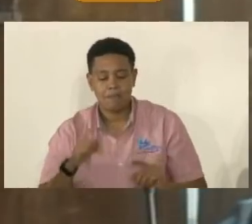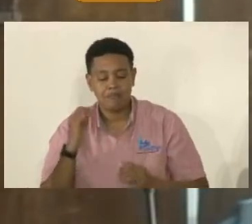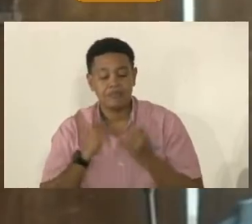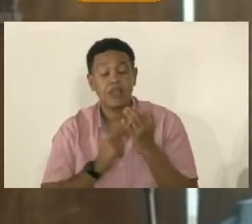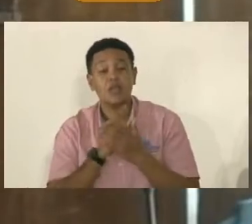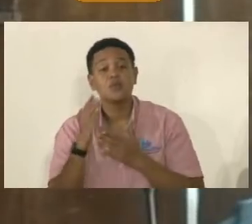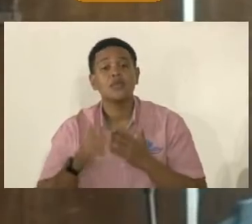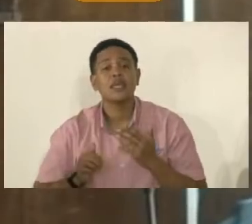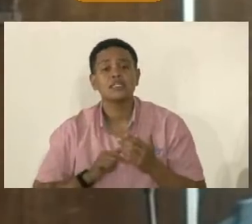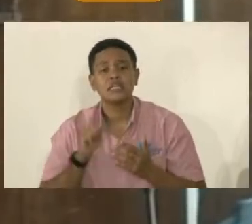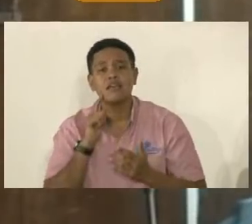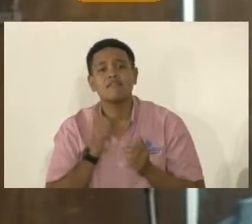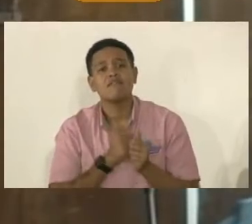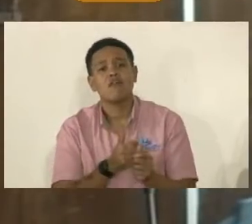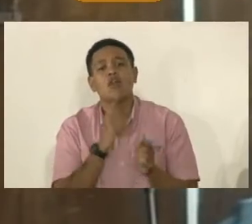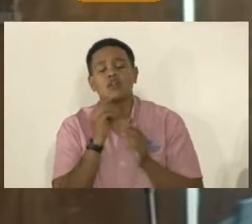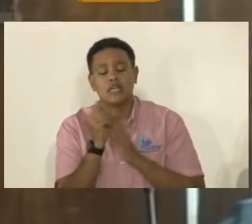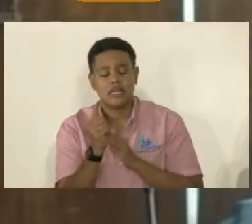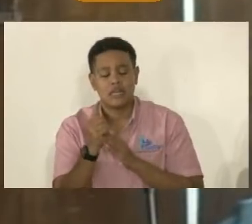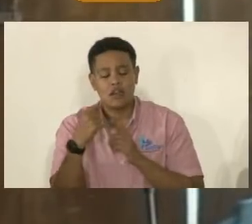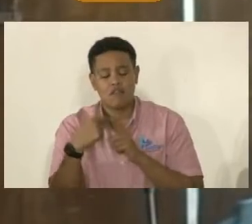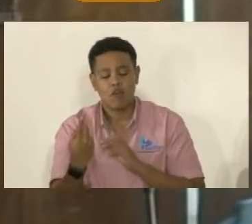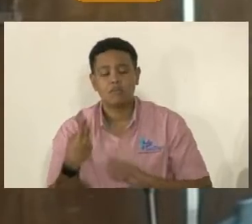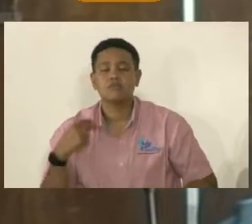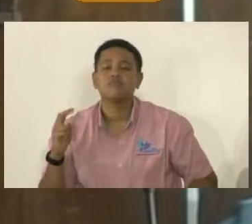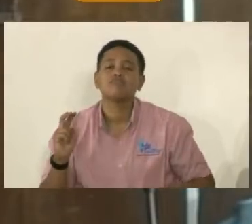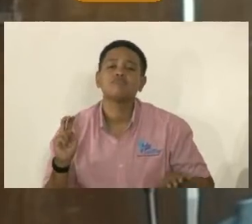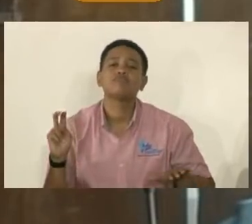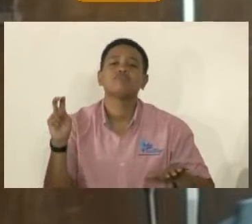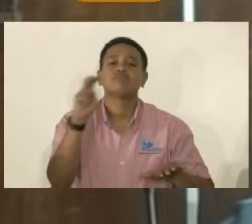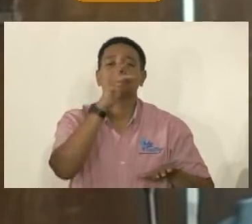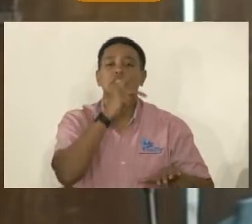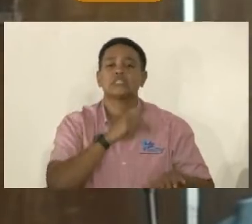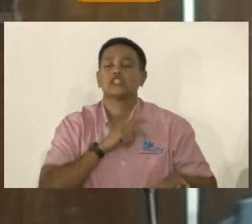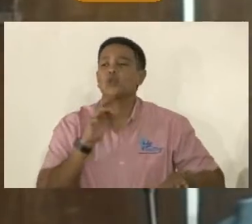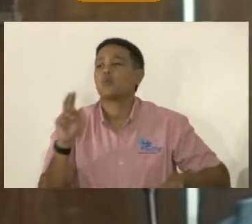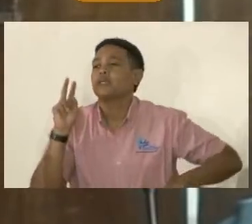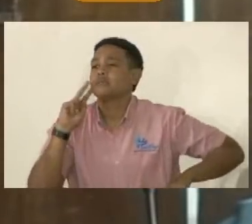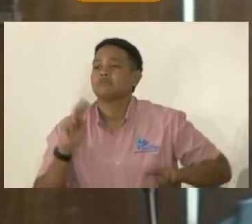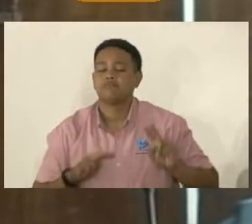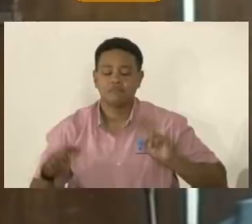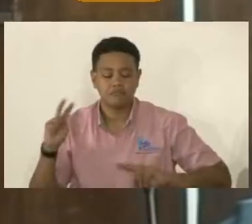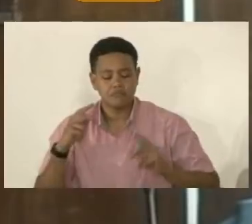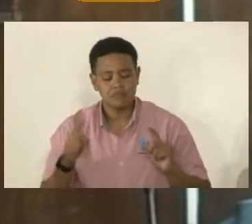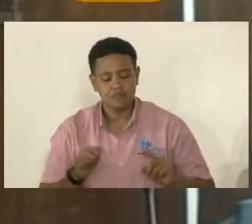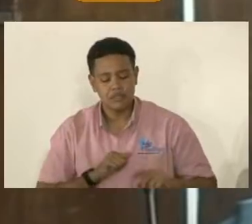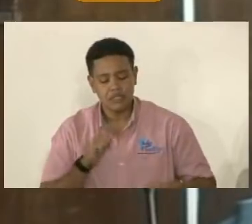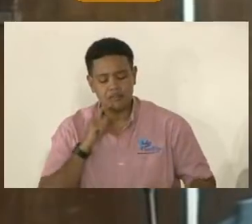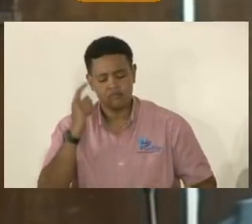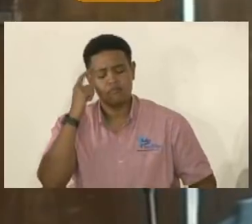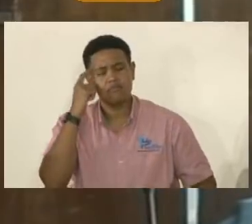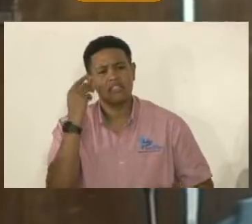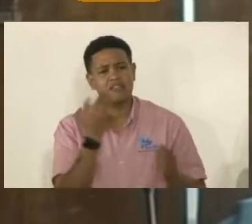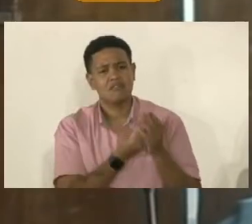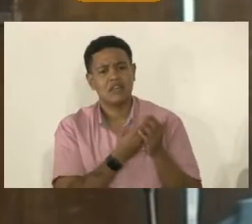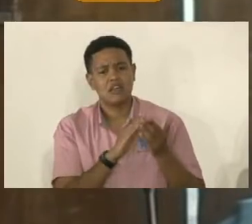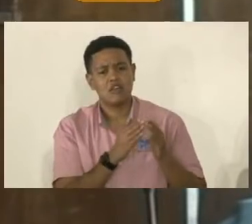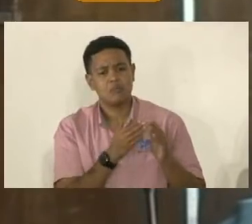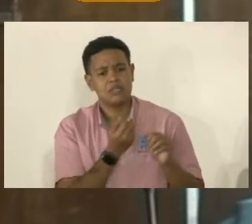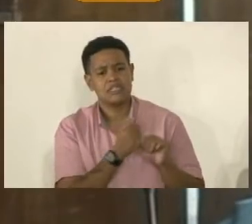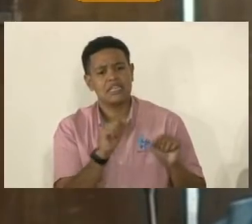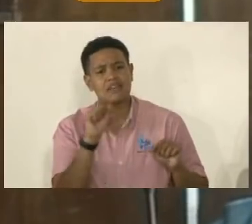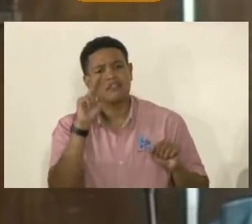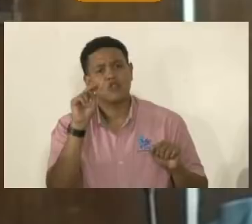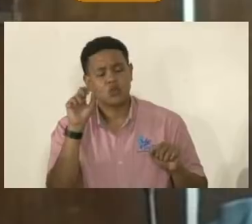I accompanied the leader of the opposition on a tour of the Kingston West Police Division. I was struck by the fact that the Community Safety